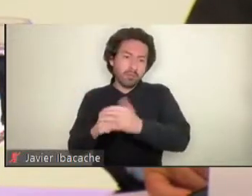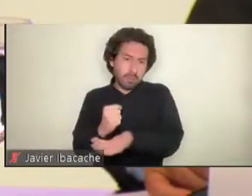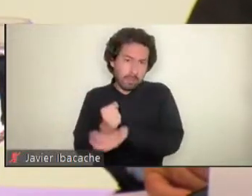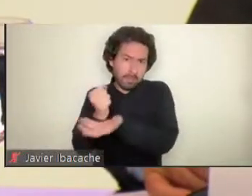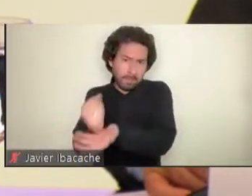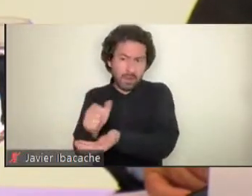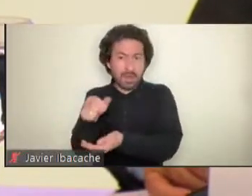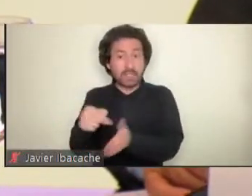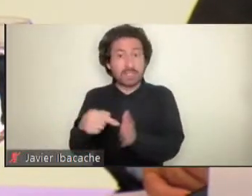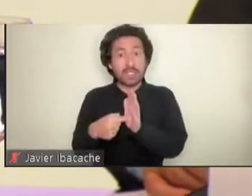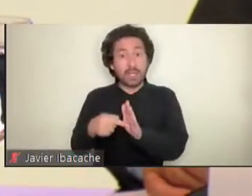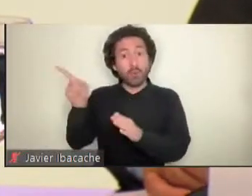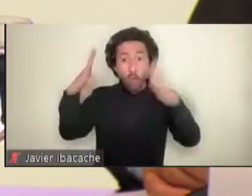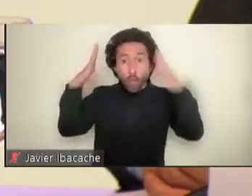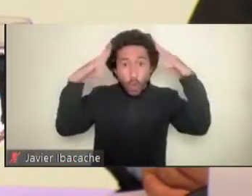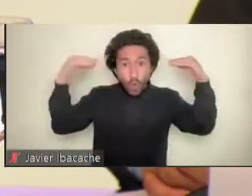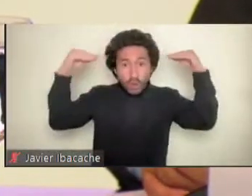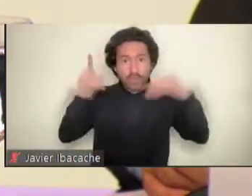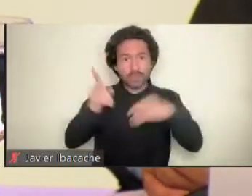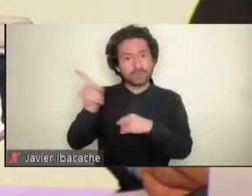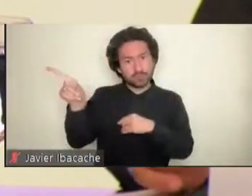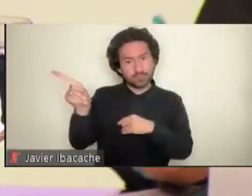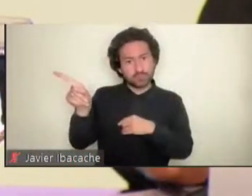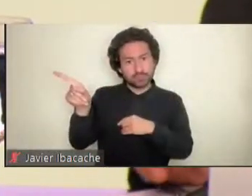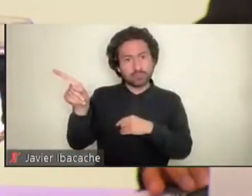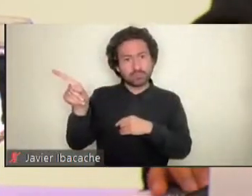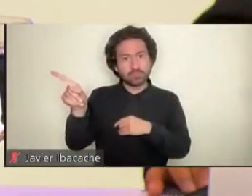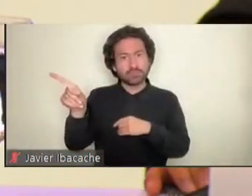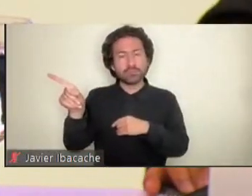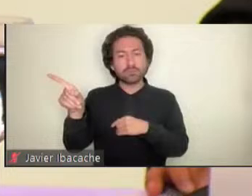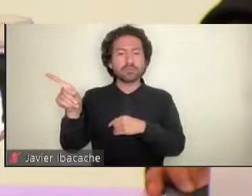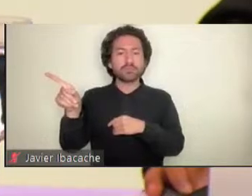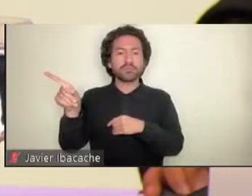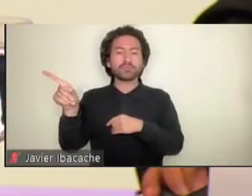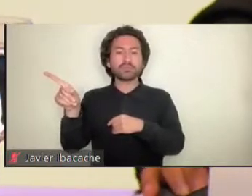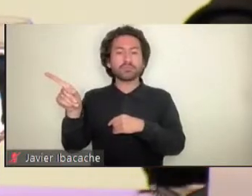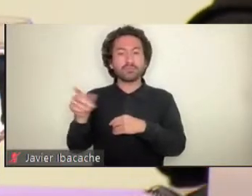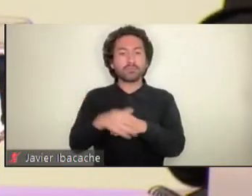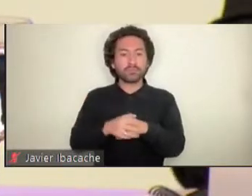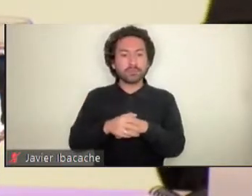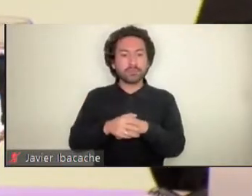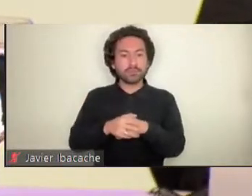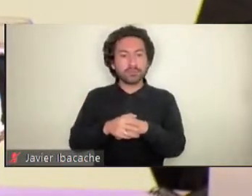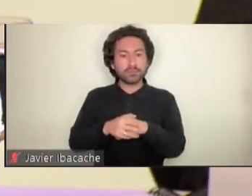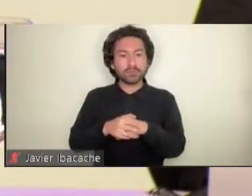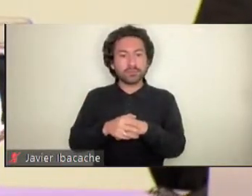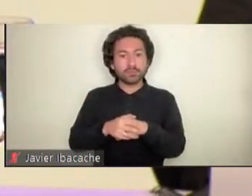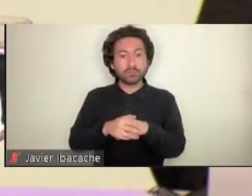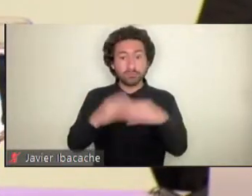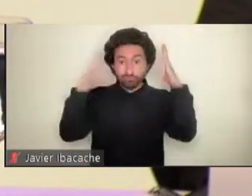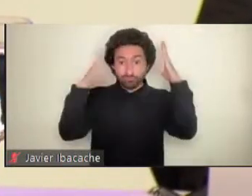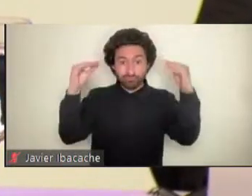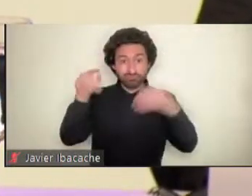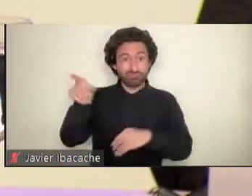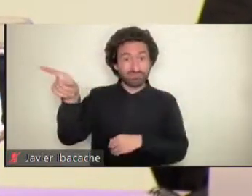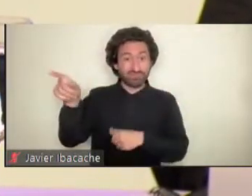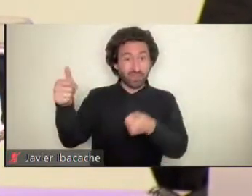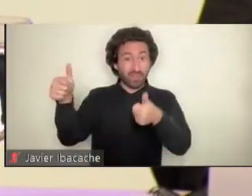resolve short-term issues. In the Netherlands, as you